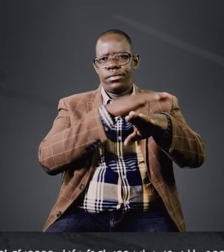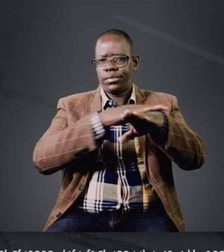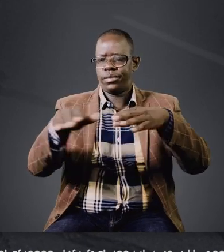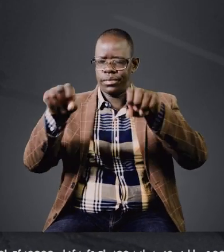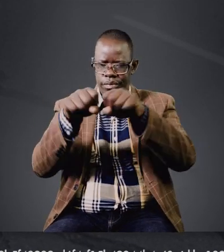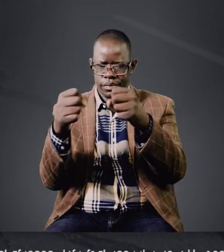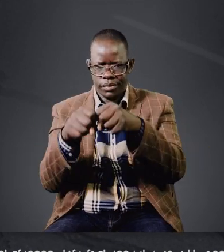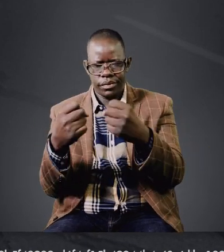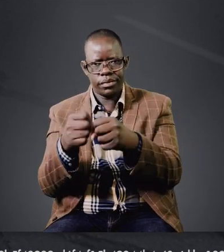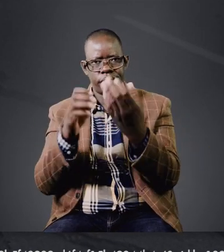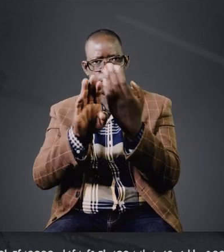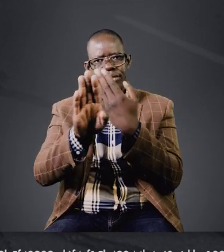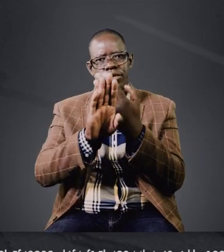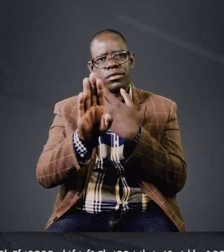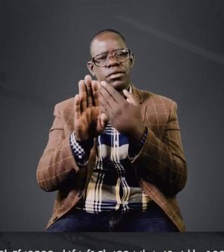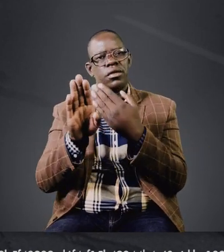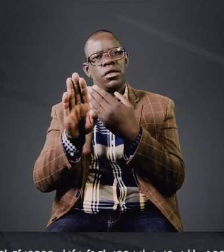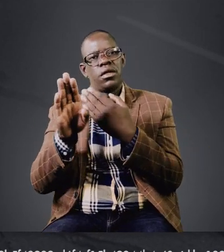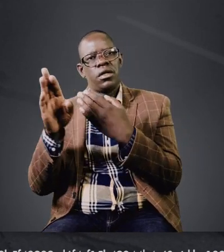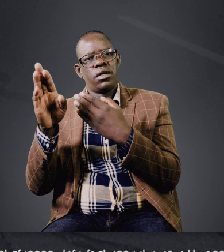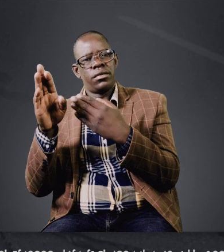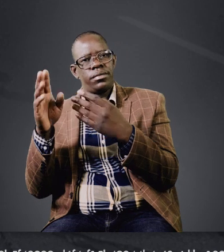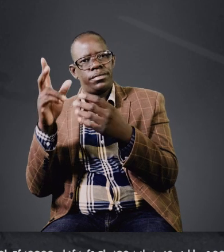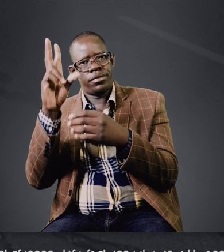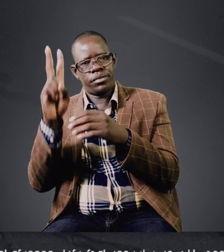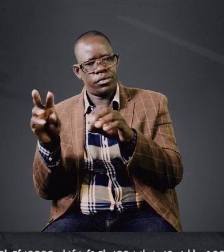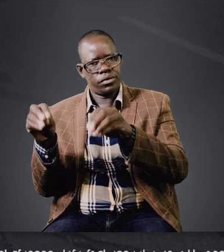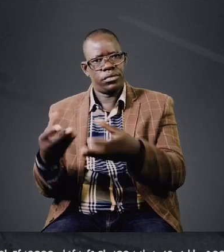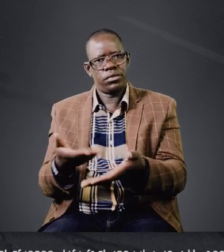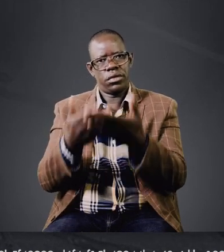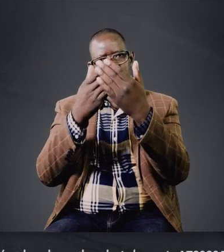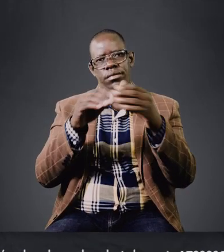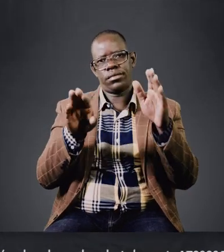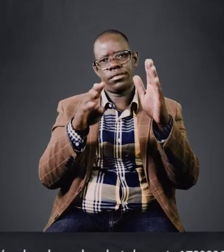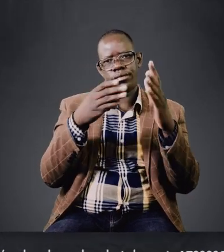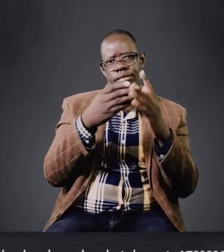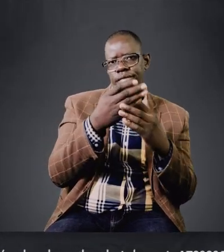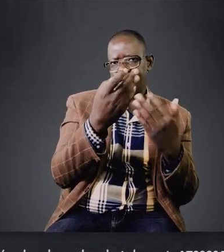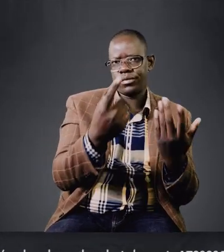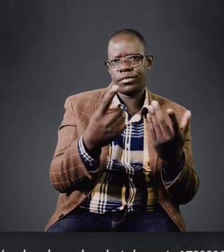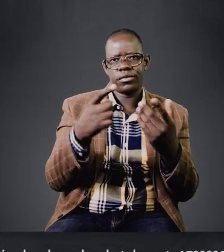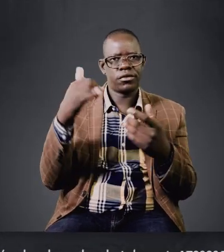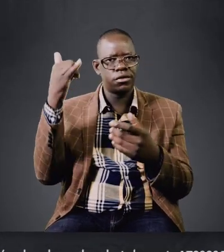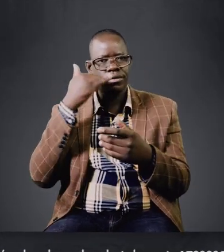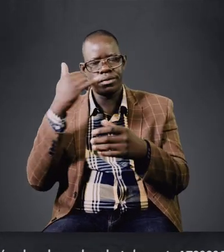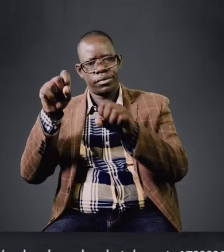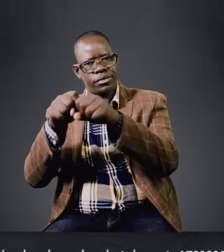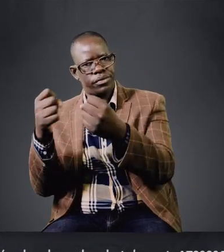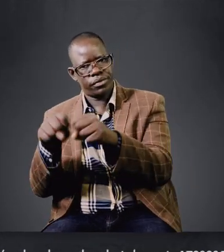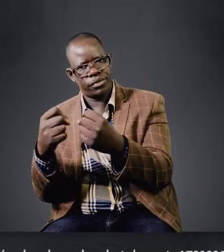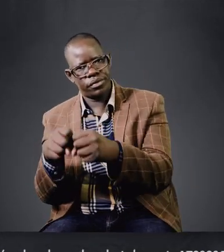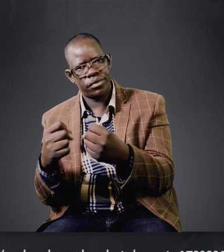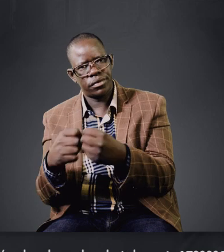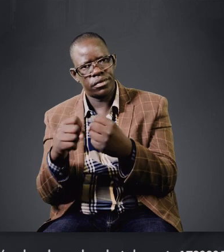destroyed, preventing emergency services from reaching damaged areas. Telephone lines are destroyed and